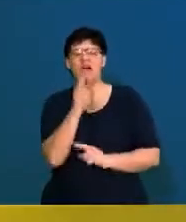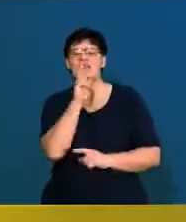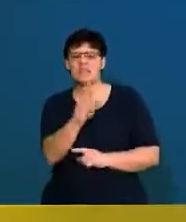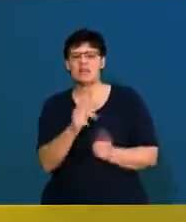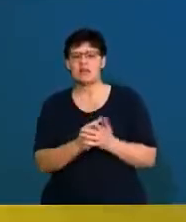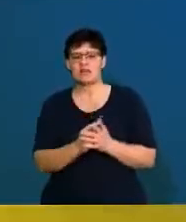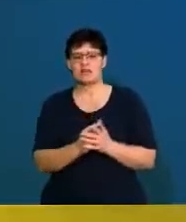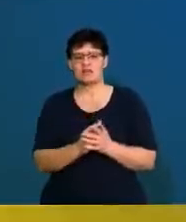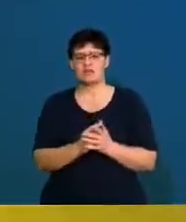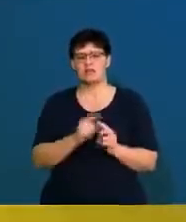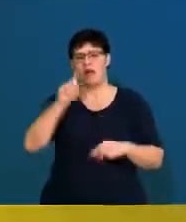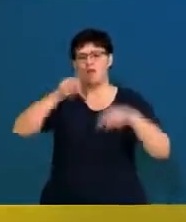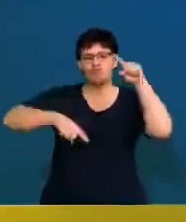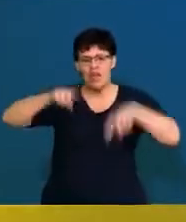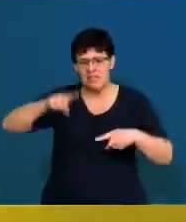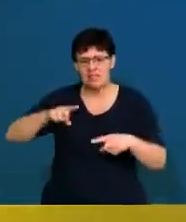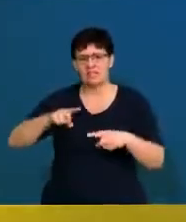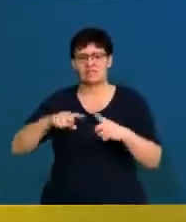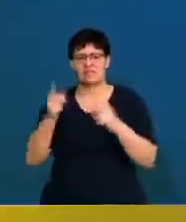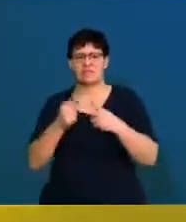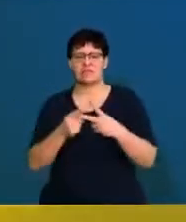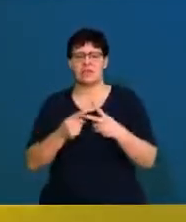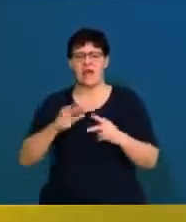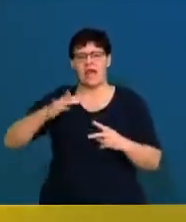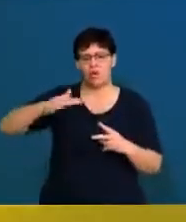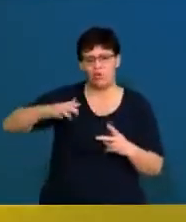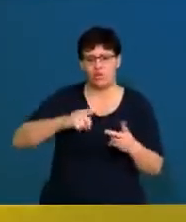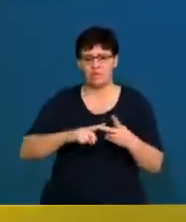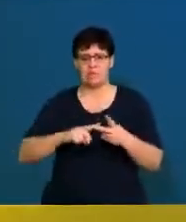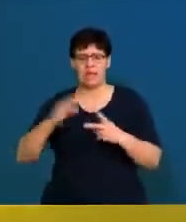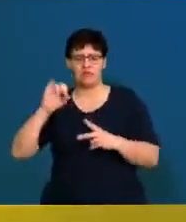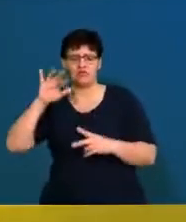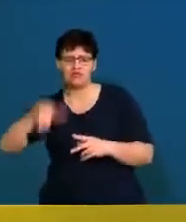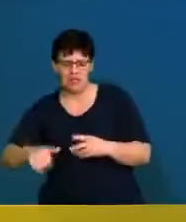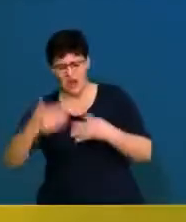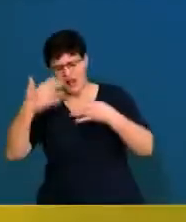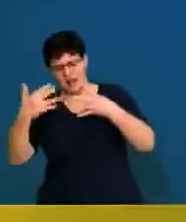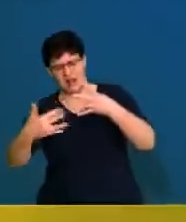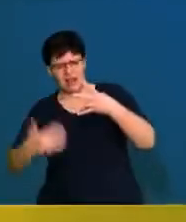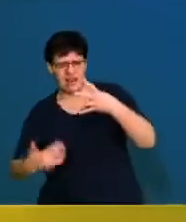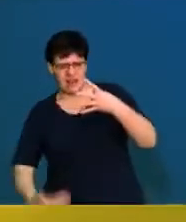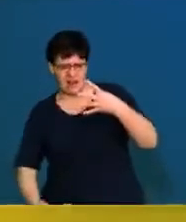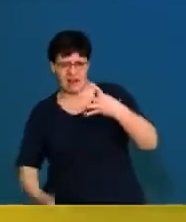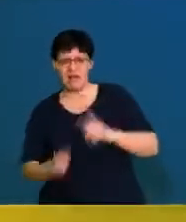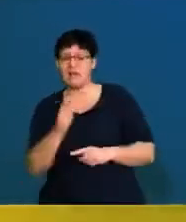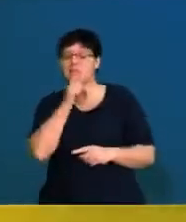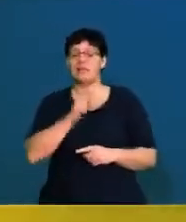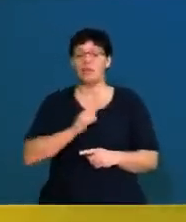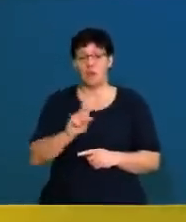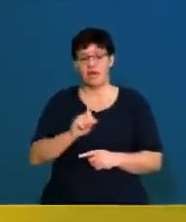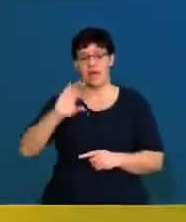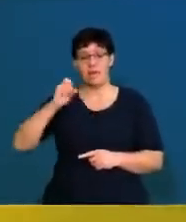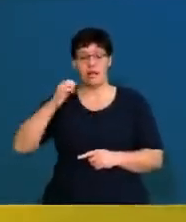your rates of reaction, your chemical equilibrium, your electrochemistry, the list goes on. Now, which says to us the